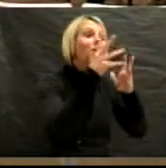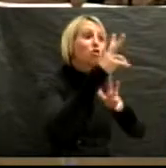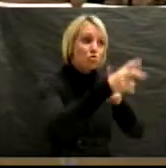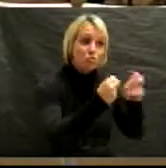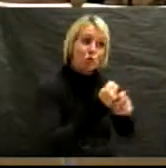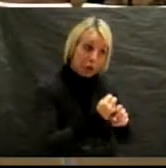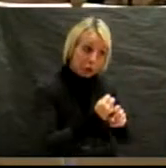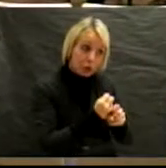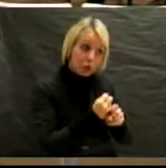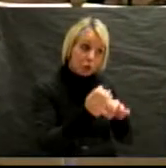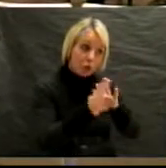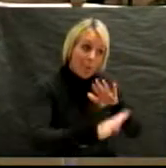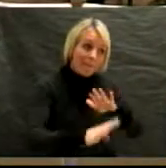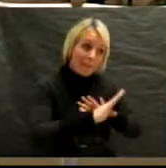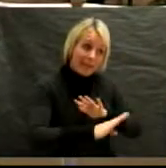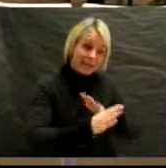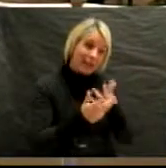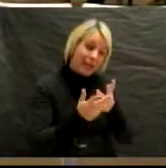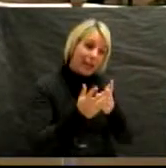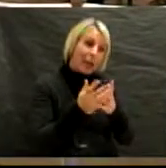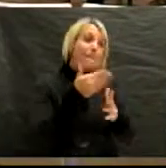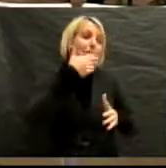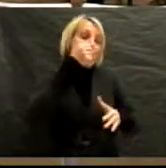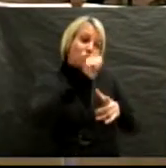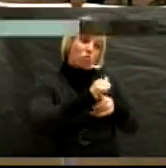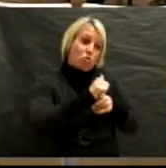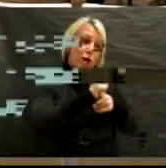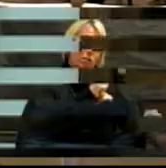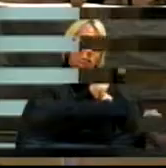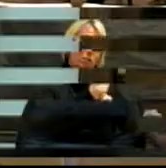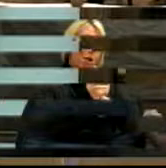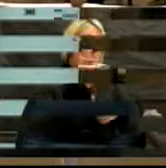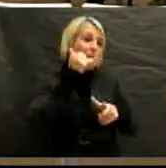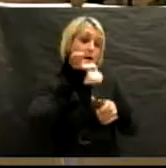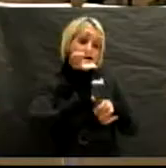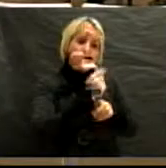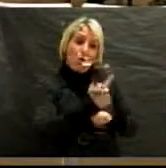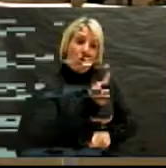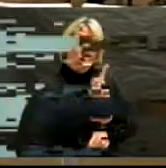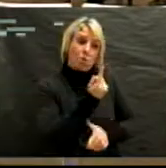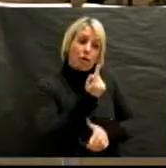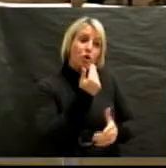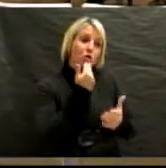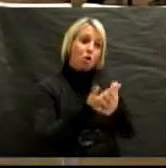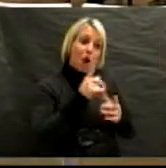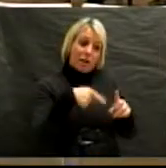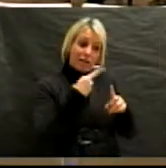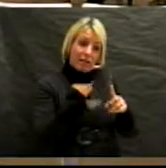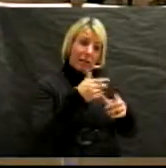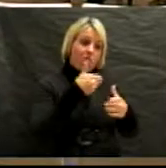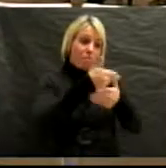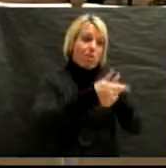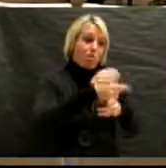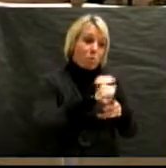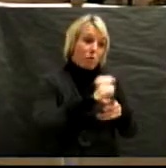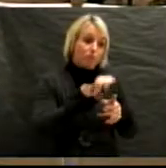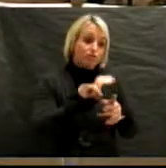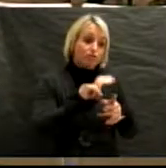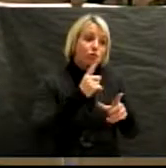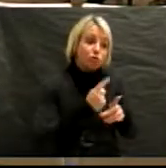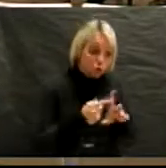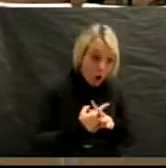practice. That's correct. And past practice is only as good until the next practice starts. That's right. That's correct. But there isn't anything in policy that No.